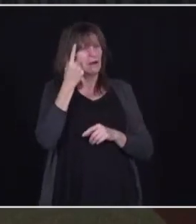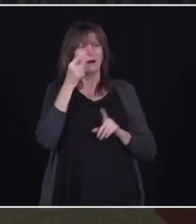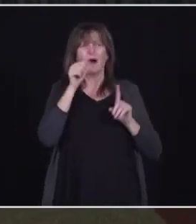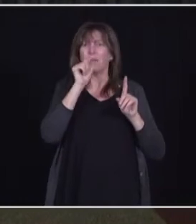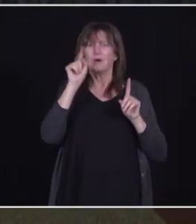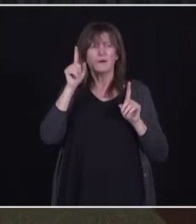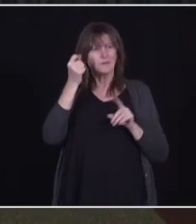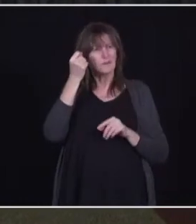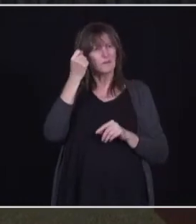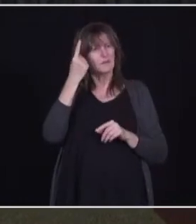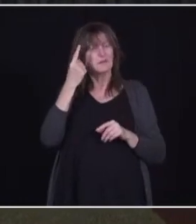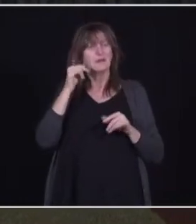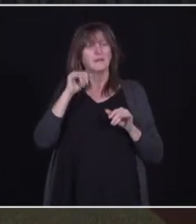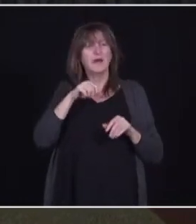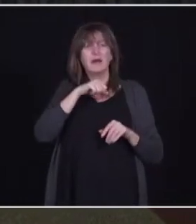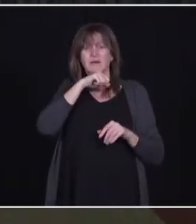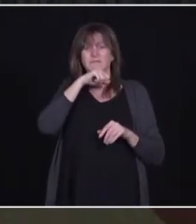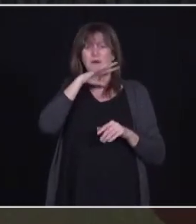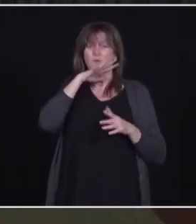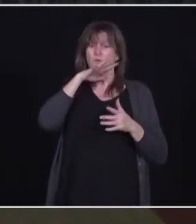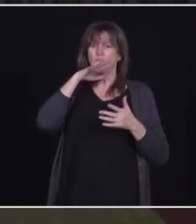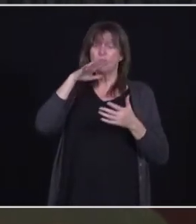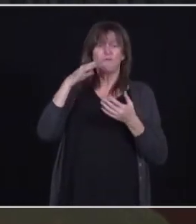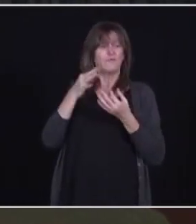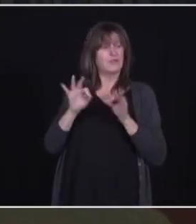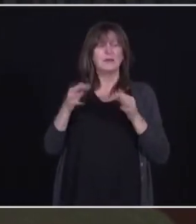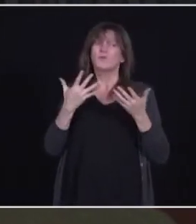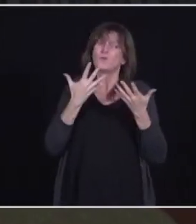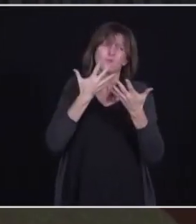your reaction to the carbon tax going up, and do you